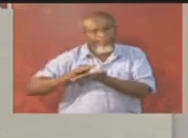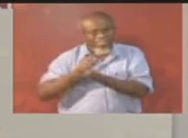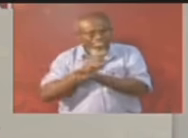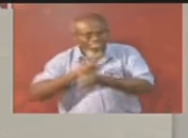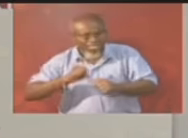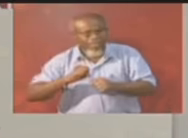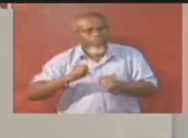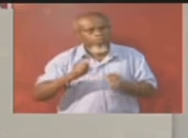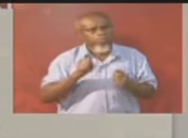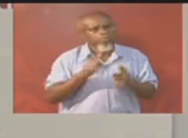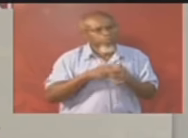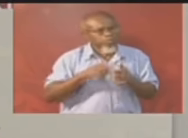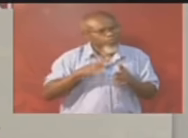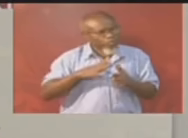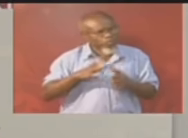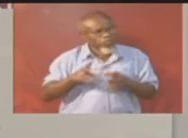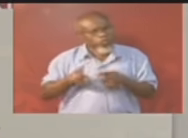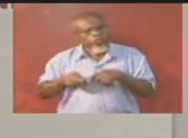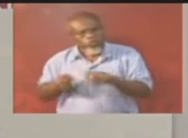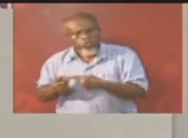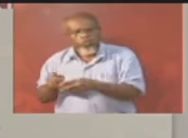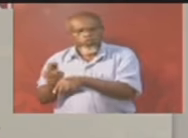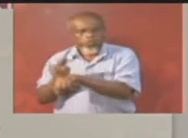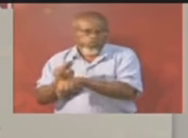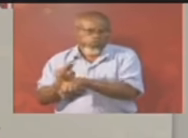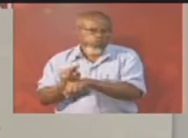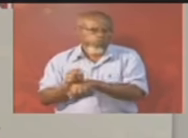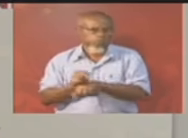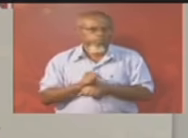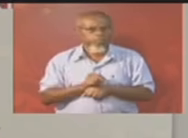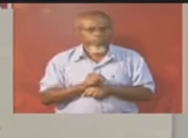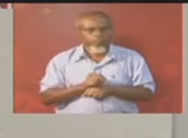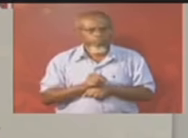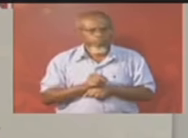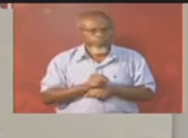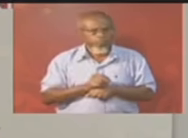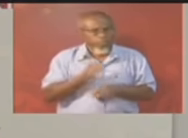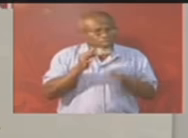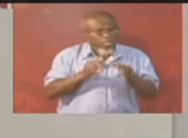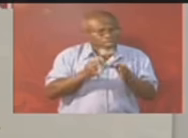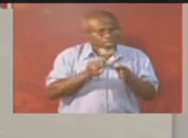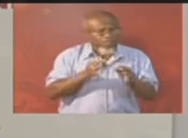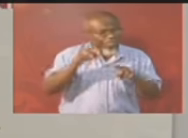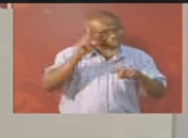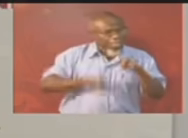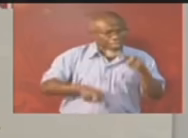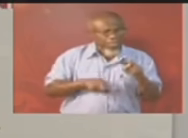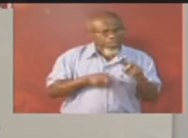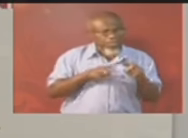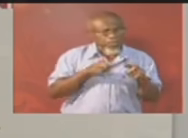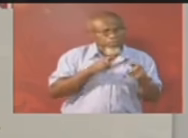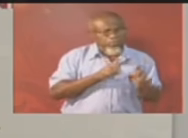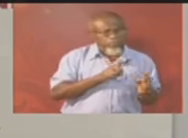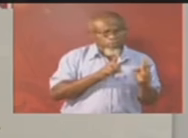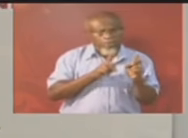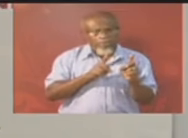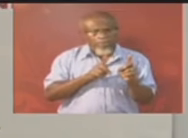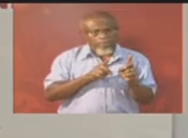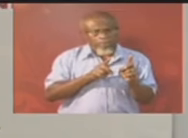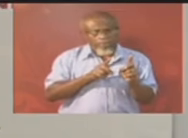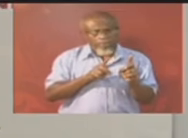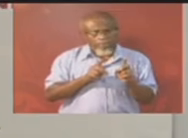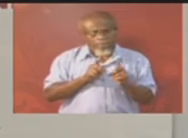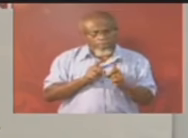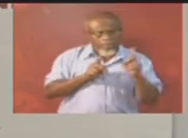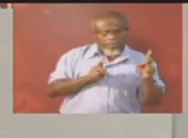In the places and in the instances where this is absolutely impossible, relaying that information and the situation to